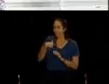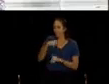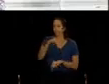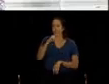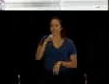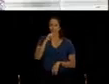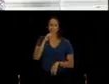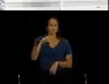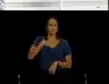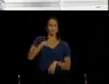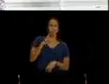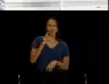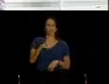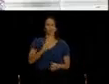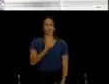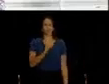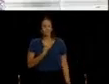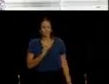as a person.